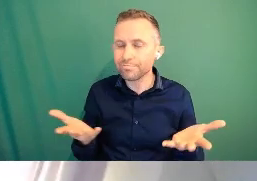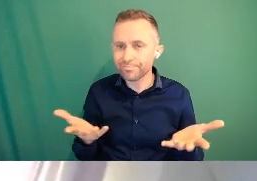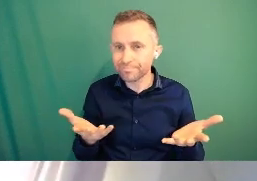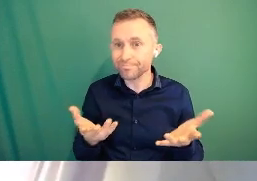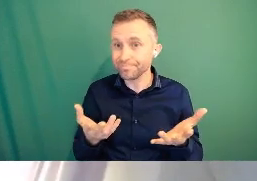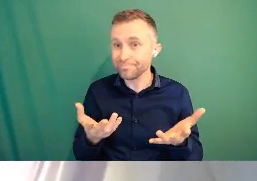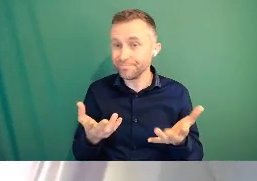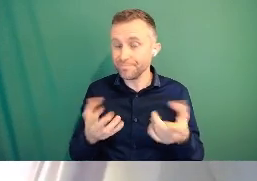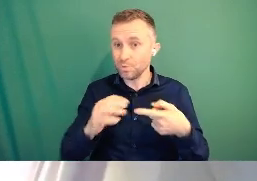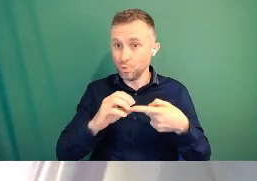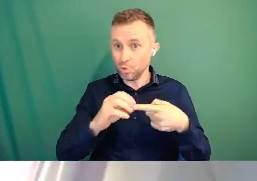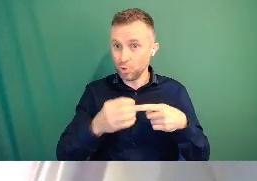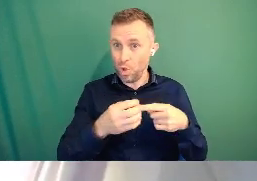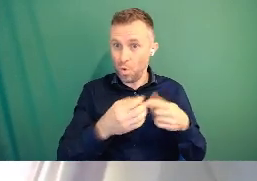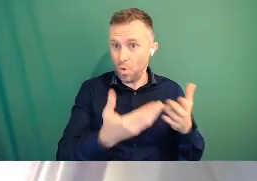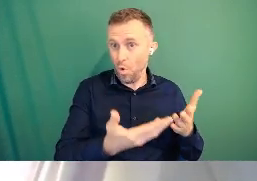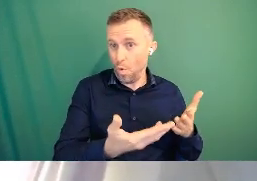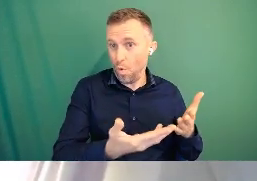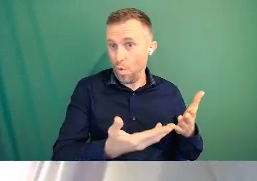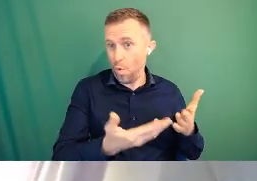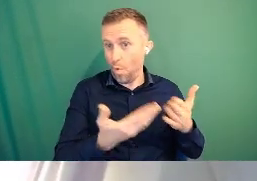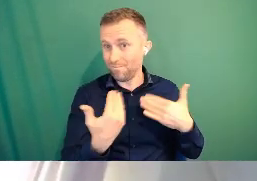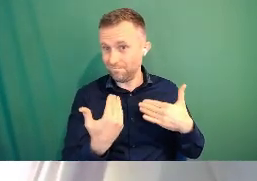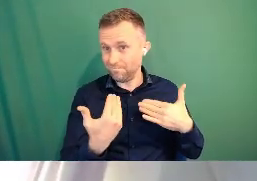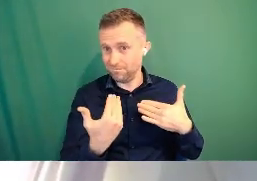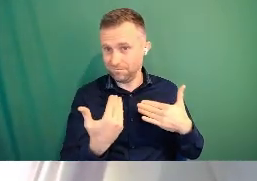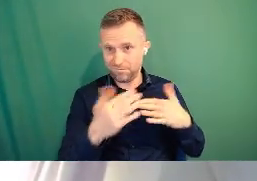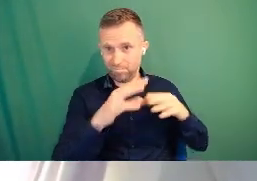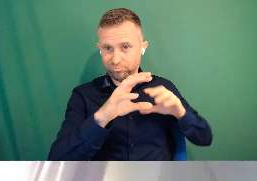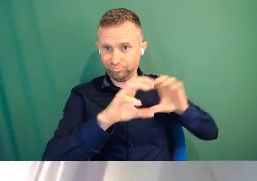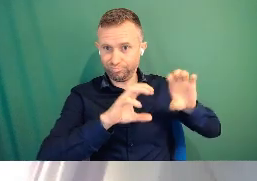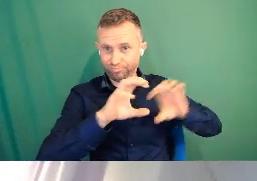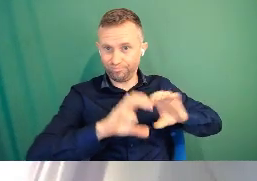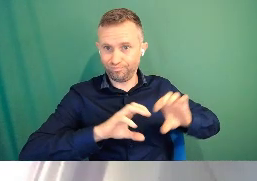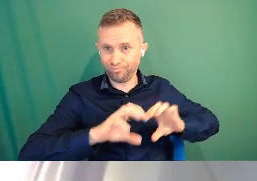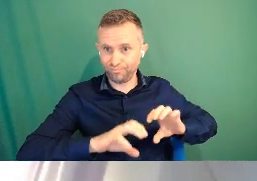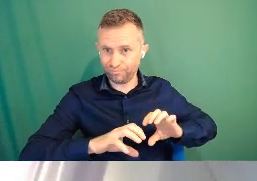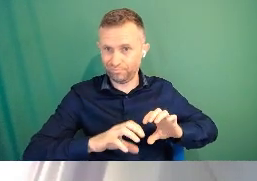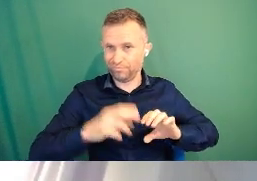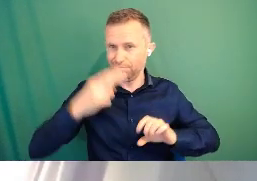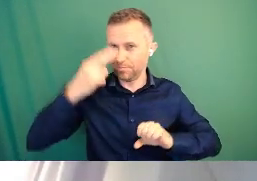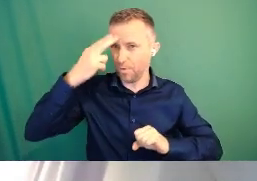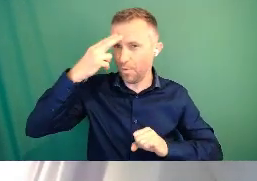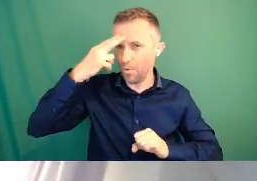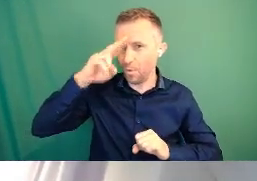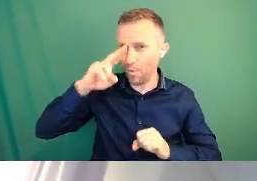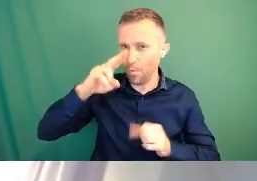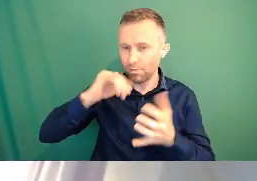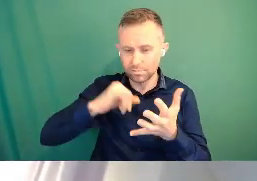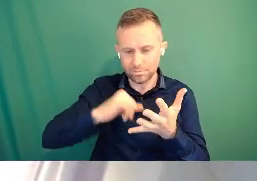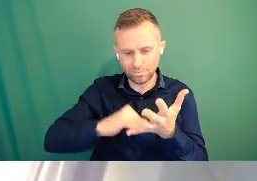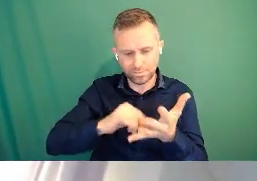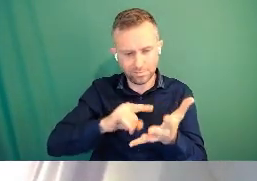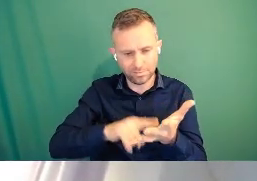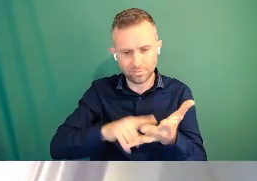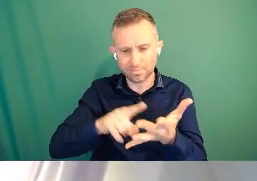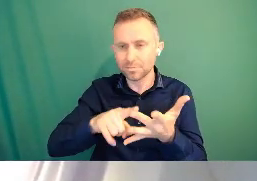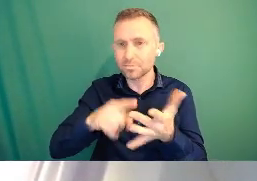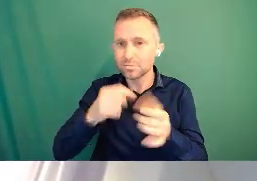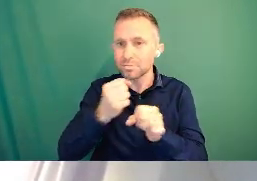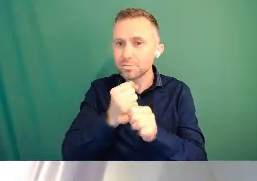other builds. There's a word called, some of you might be aware, but there's a word called slighting.